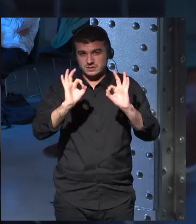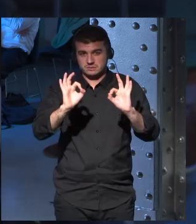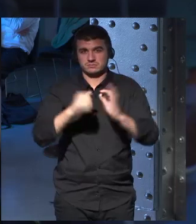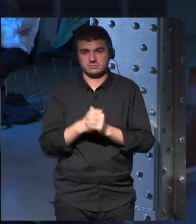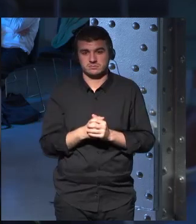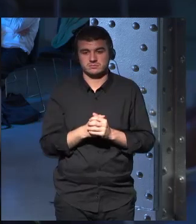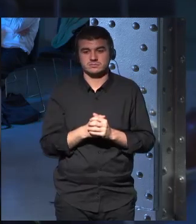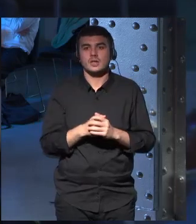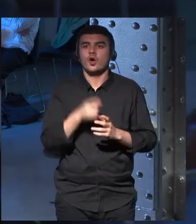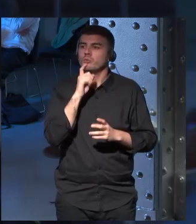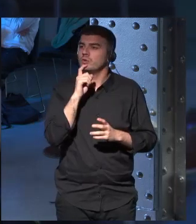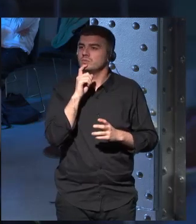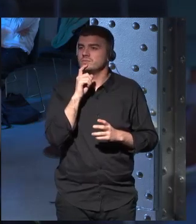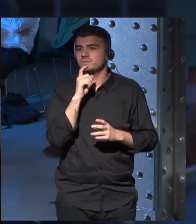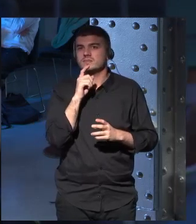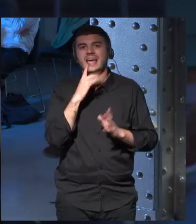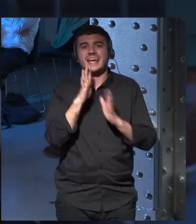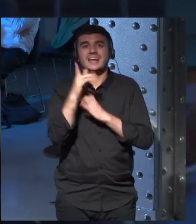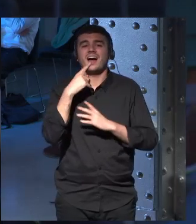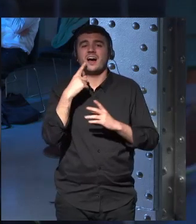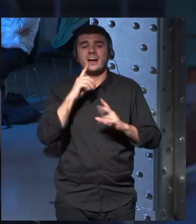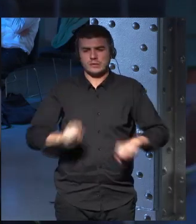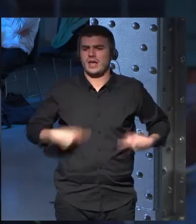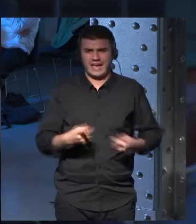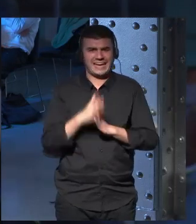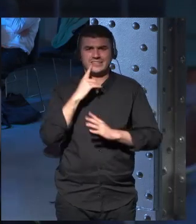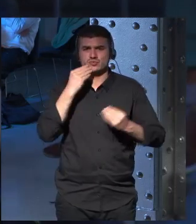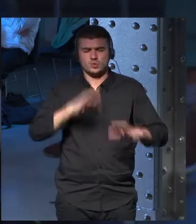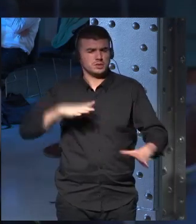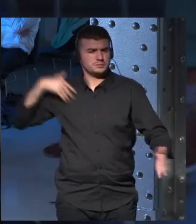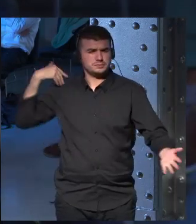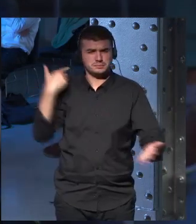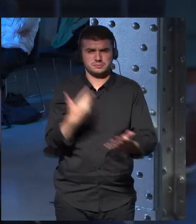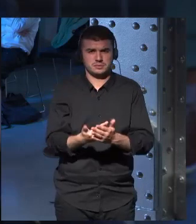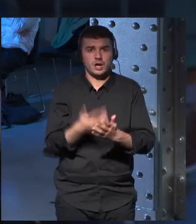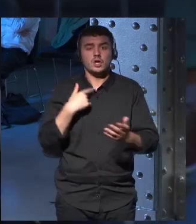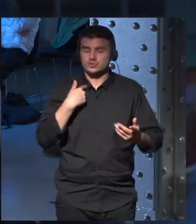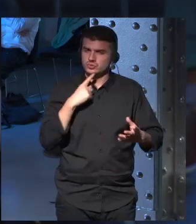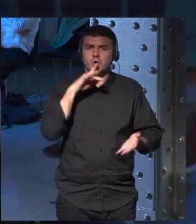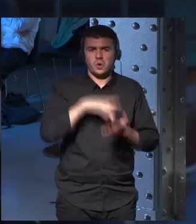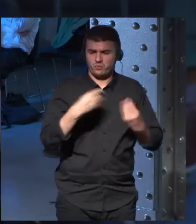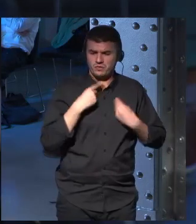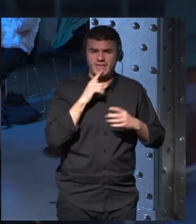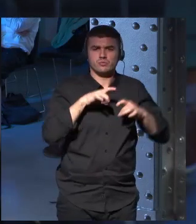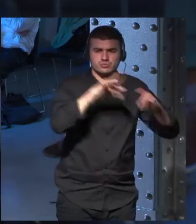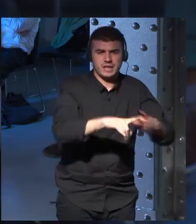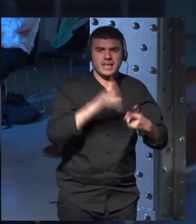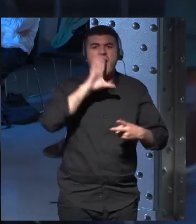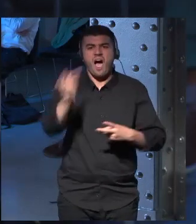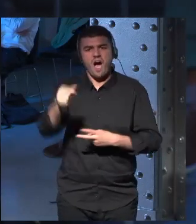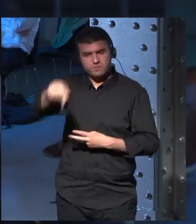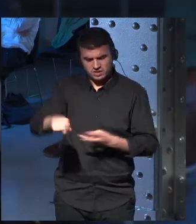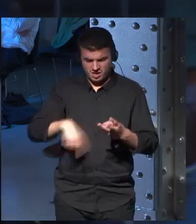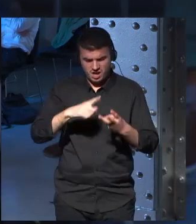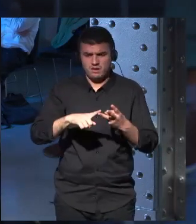historical in nature. I have had homes in South Africa and Australia and have spent many years in the